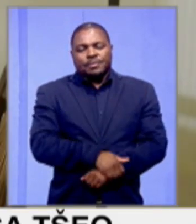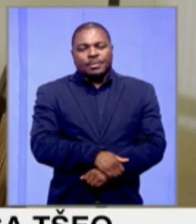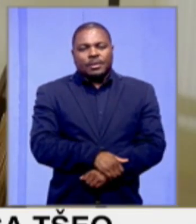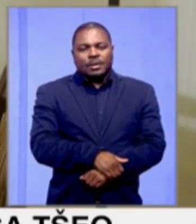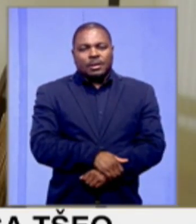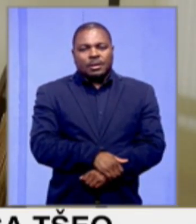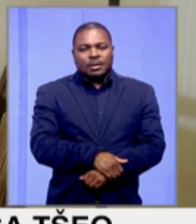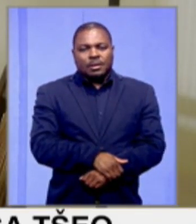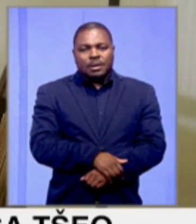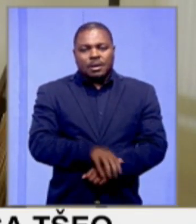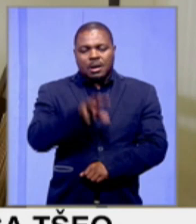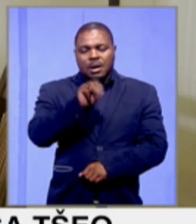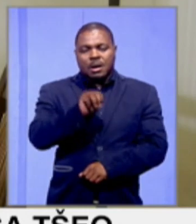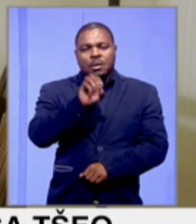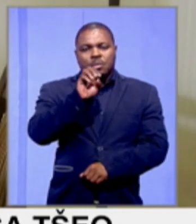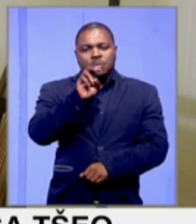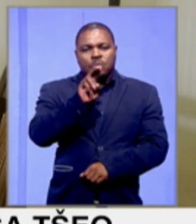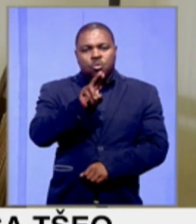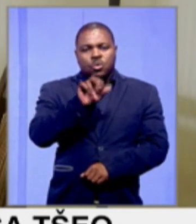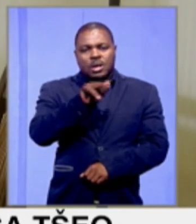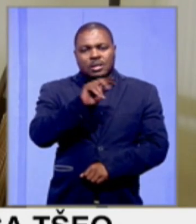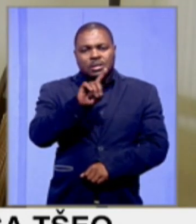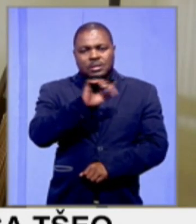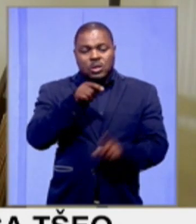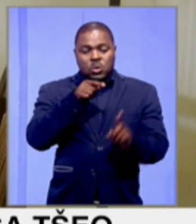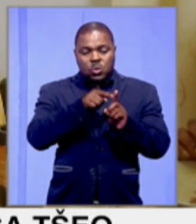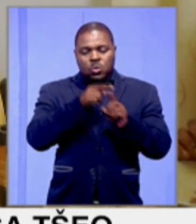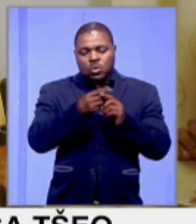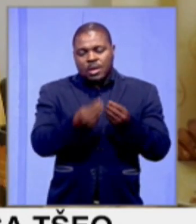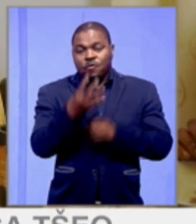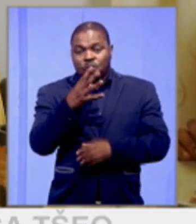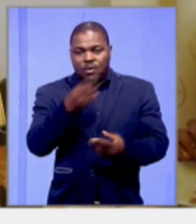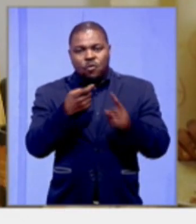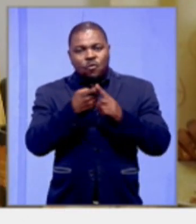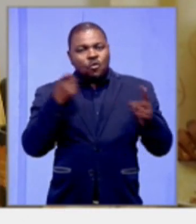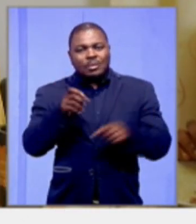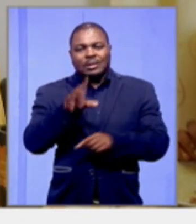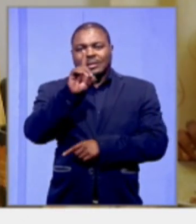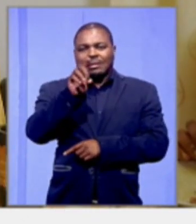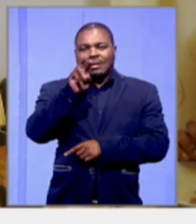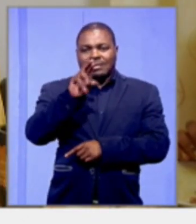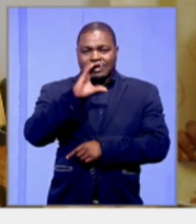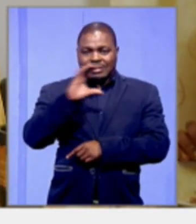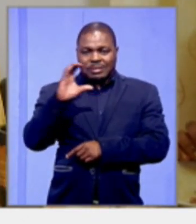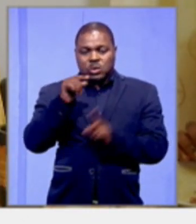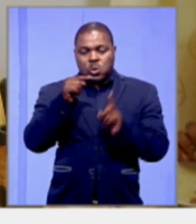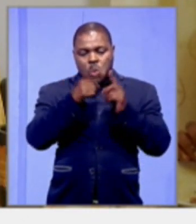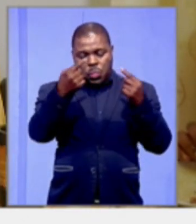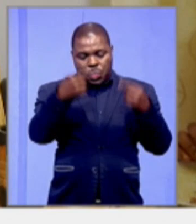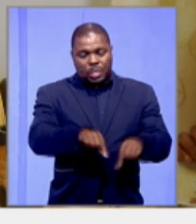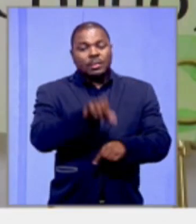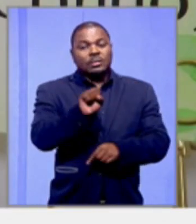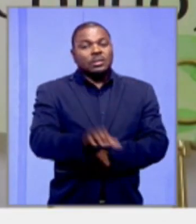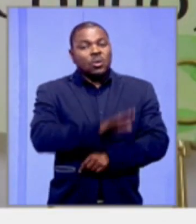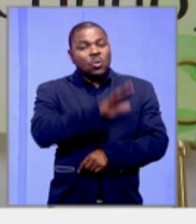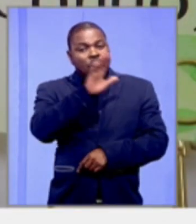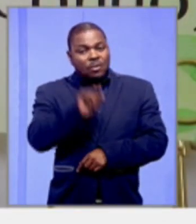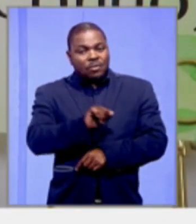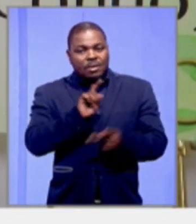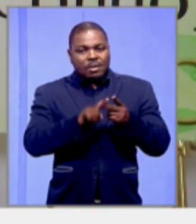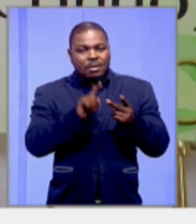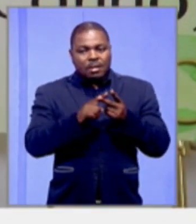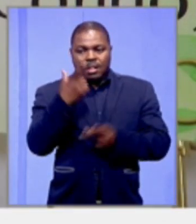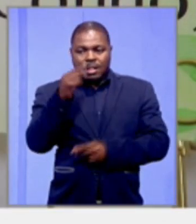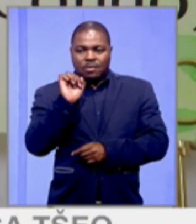Aina Muwenze, magobana ba bane yo a tswa go nageng ya Democratic Republic of Congo, o tlile nageng ya Afrika Borwa le molekane wa